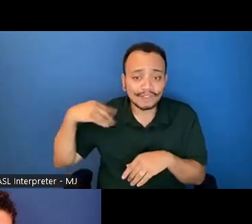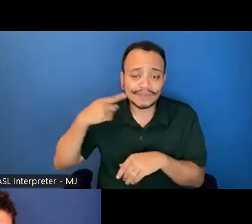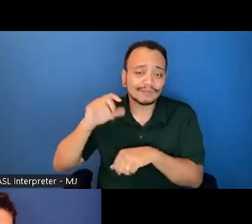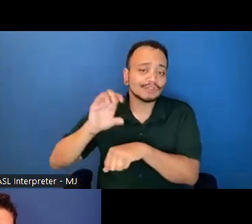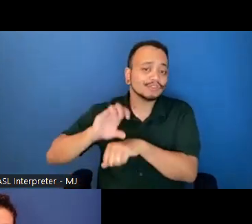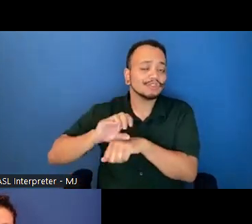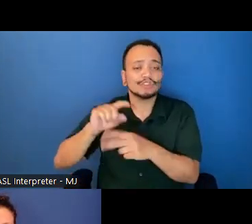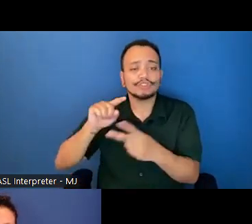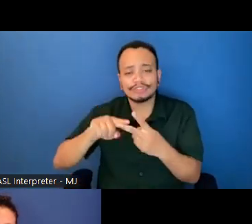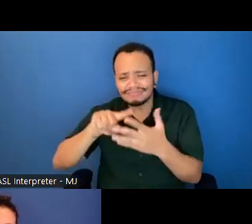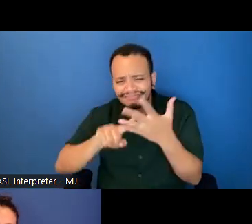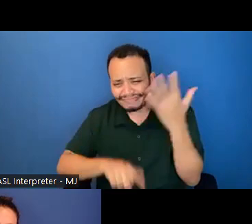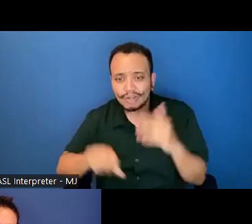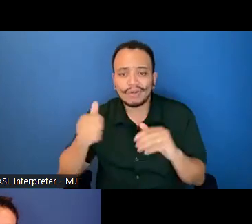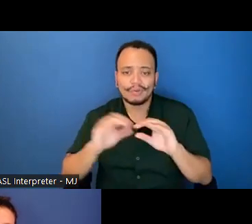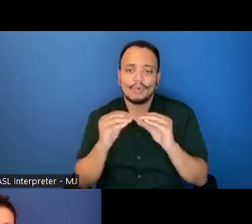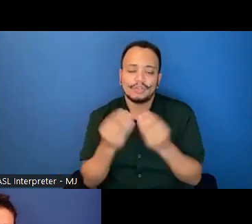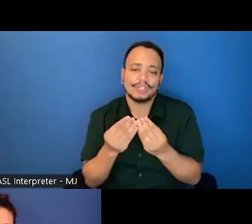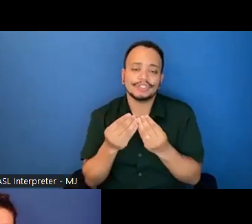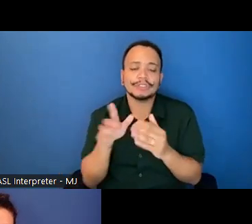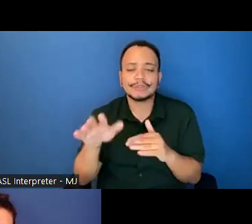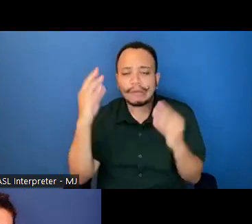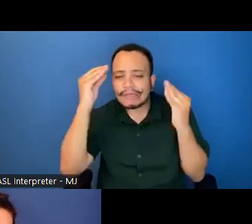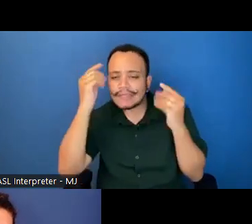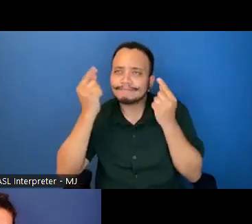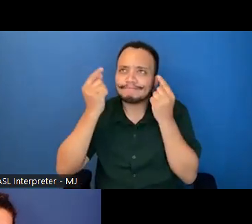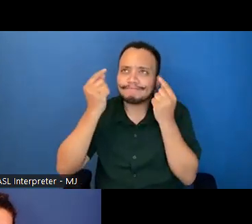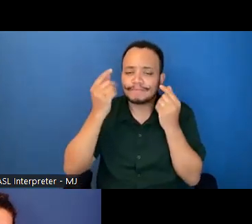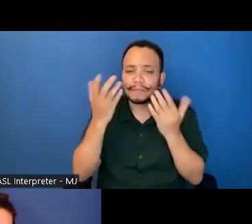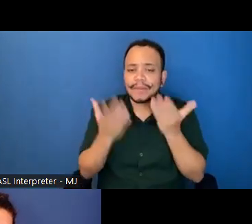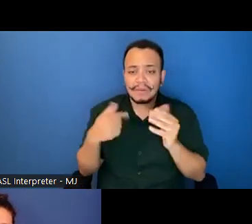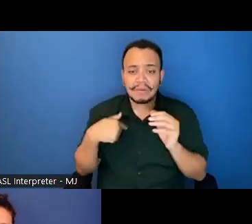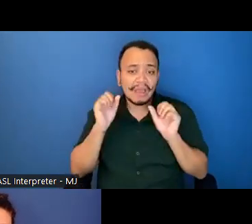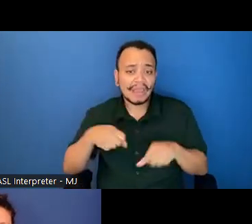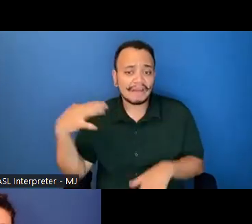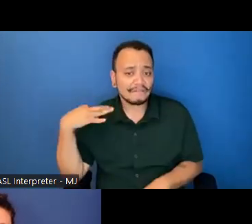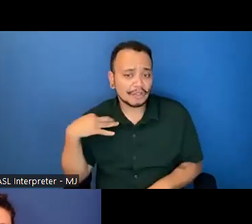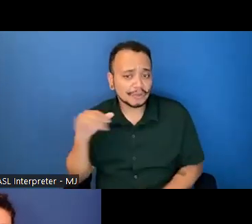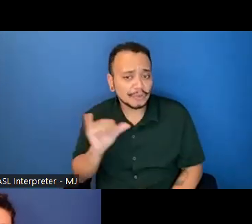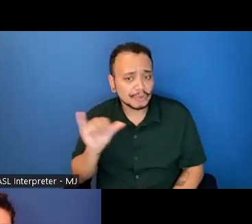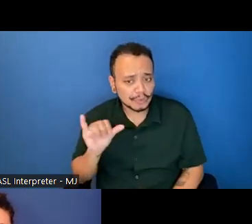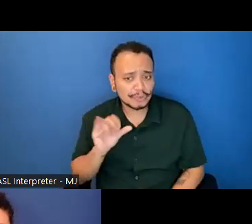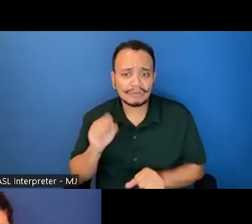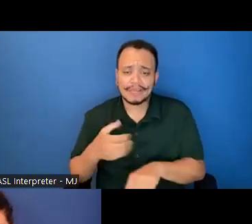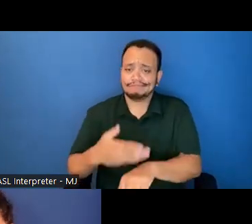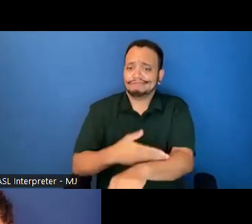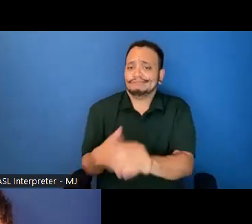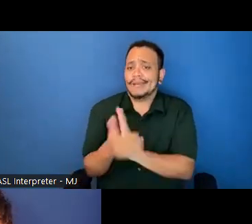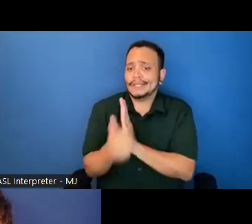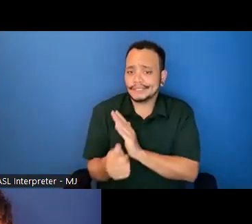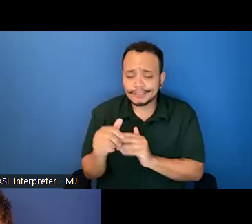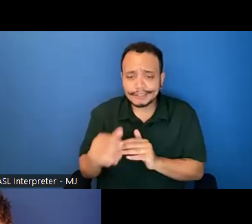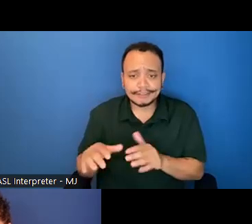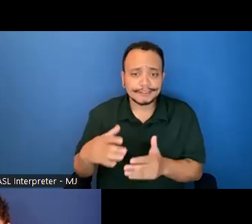other organizations. So, please keep in mind that volunteering is absolutely one of the ways that you can gain